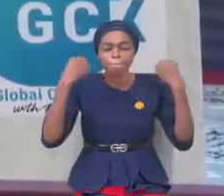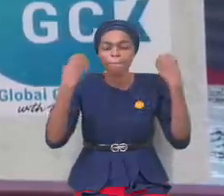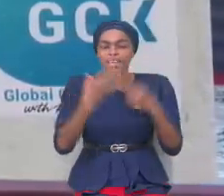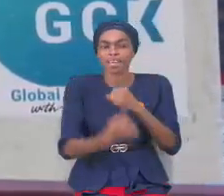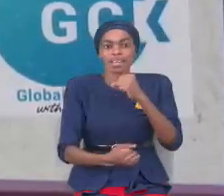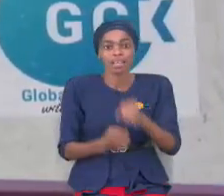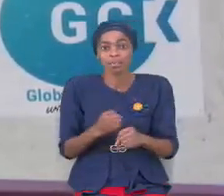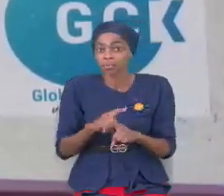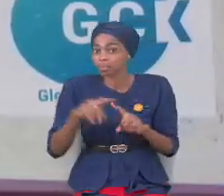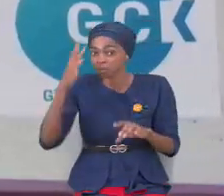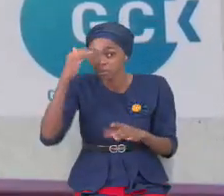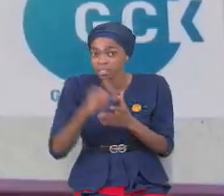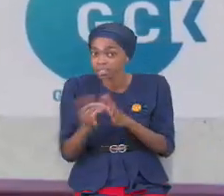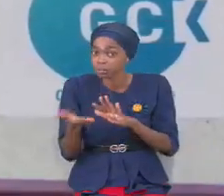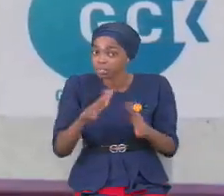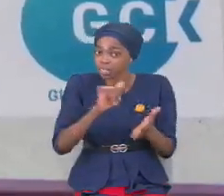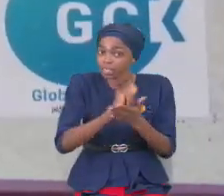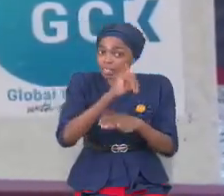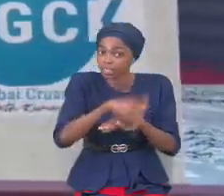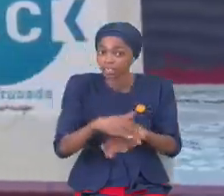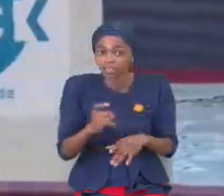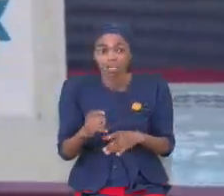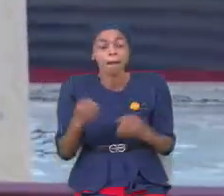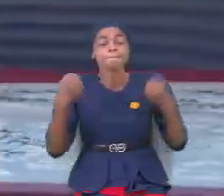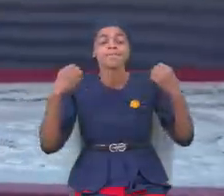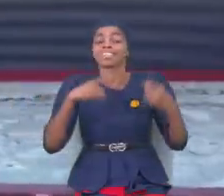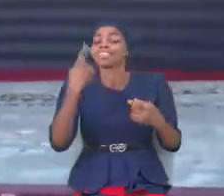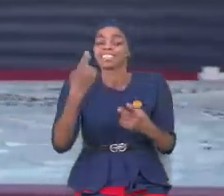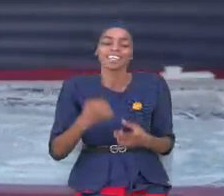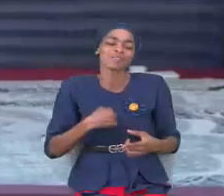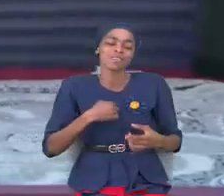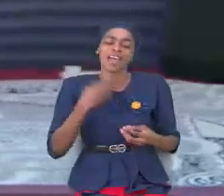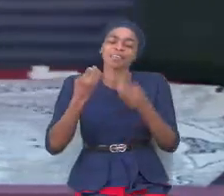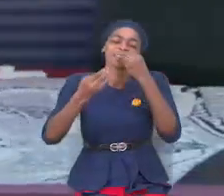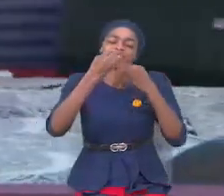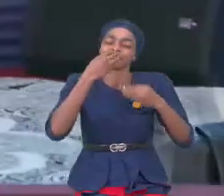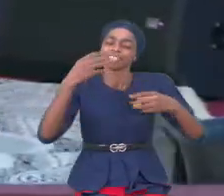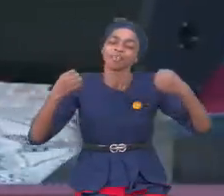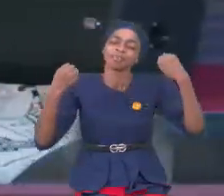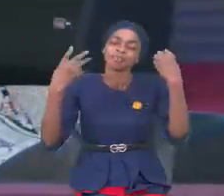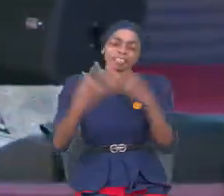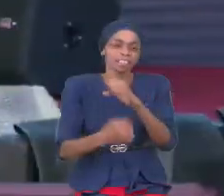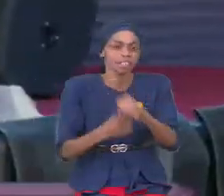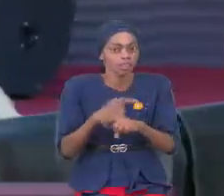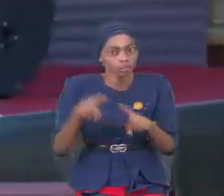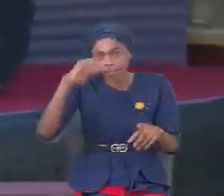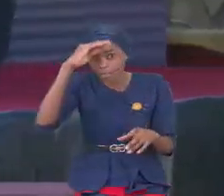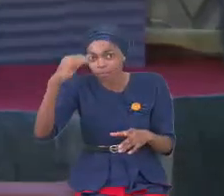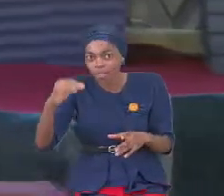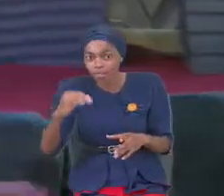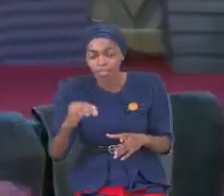going to be requested, required of him that night. It was going to go to the great beyond. It was going to go